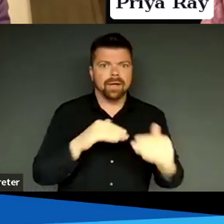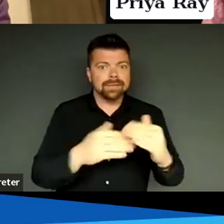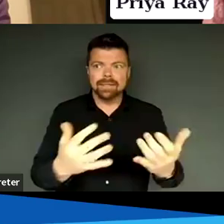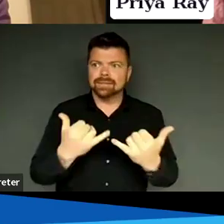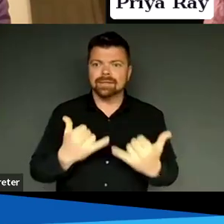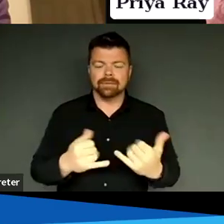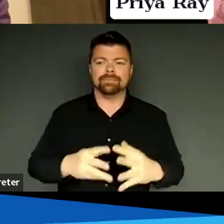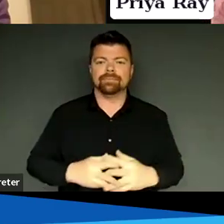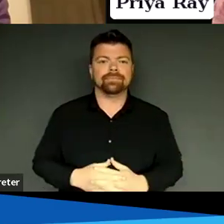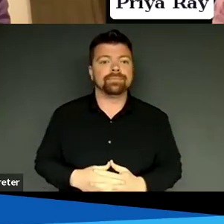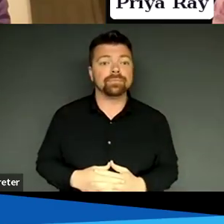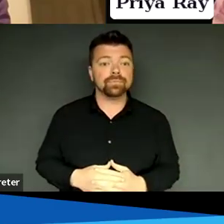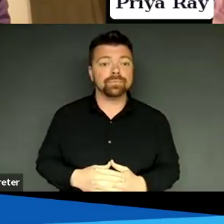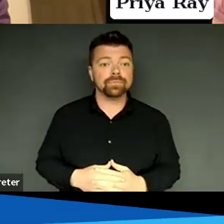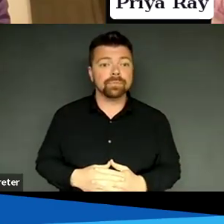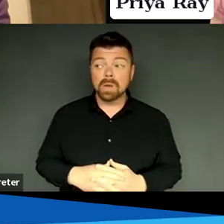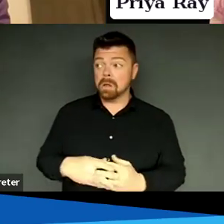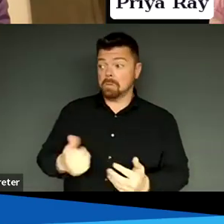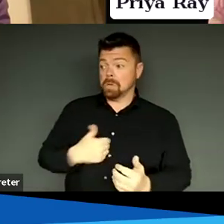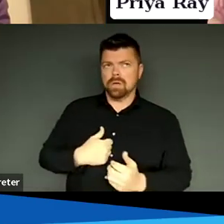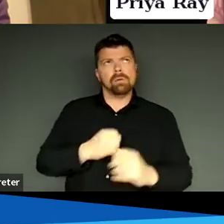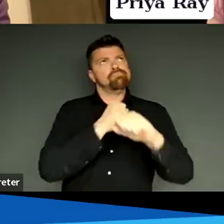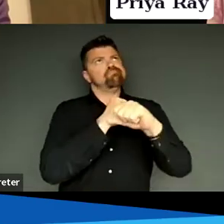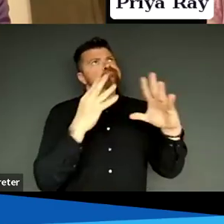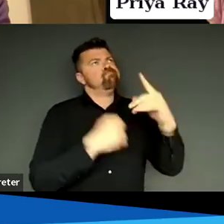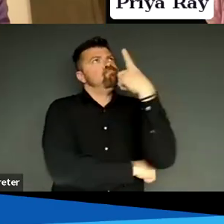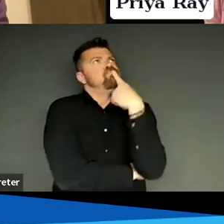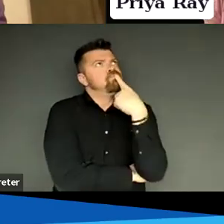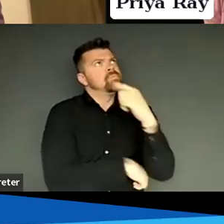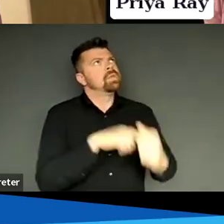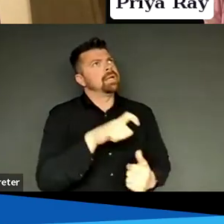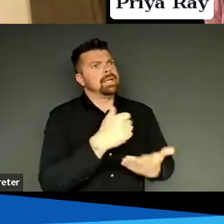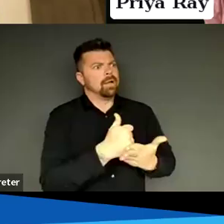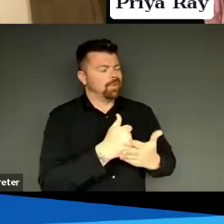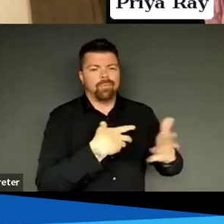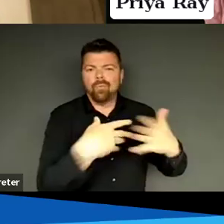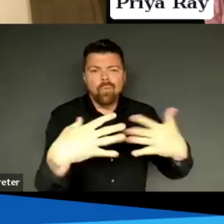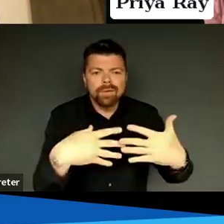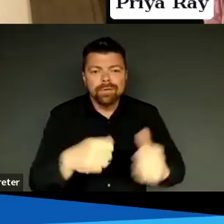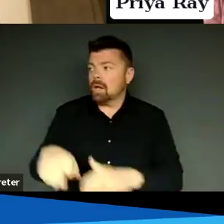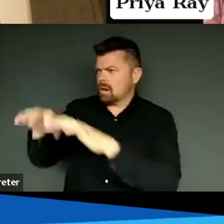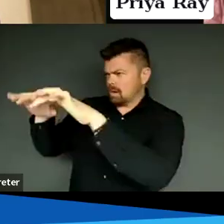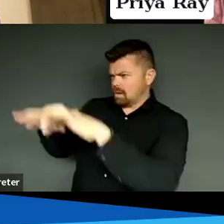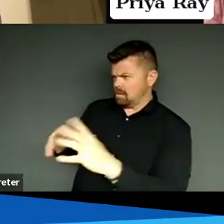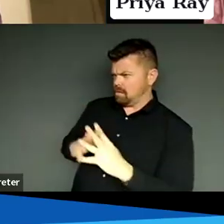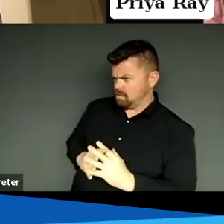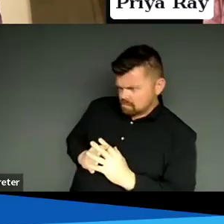if you have, I need help with whatever, and you Right. can type that in and you can see all kinds of products, you can see videos of